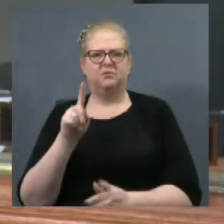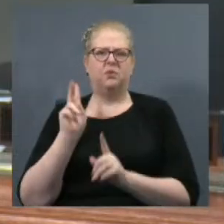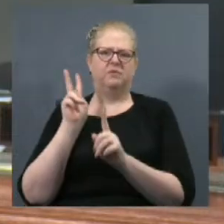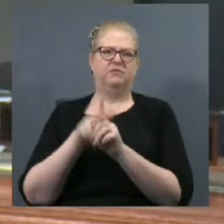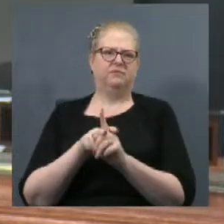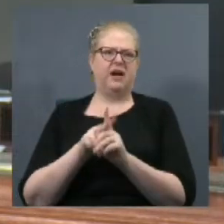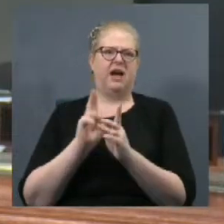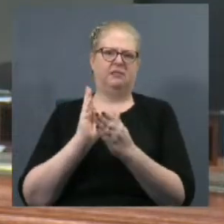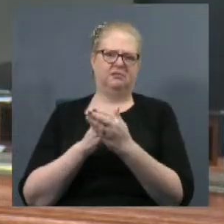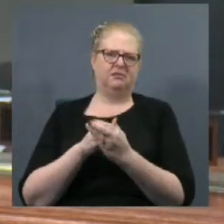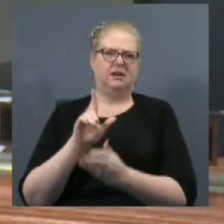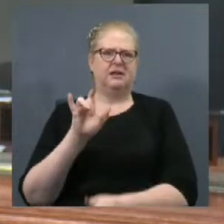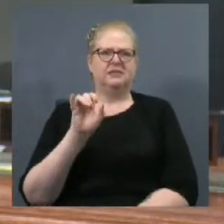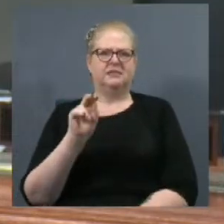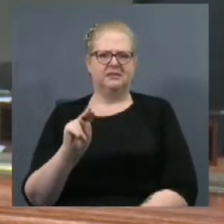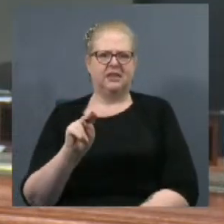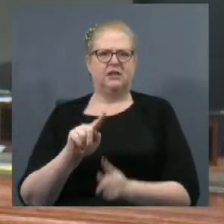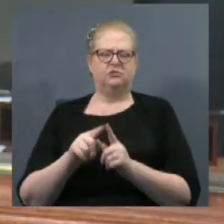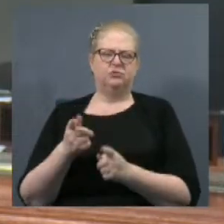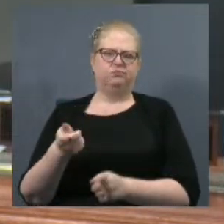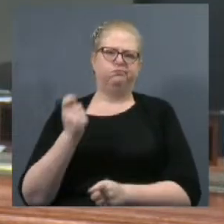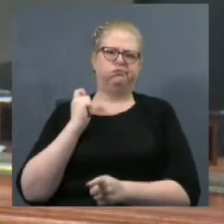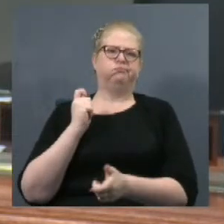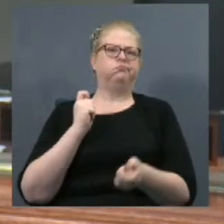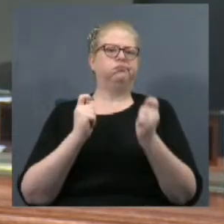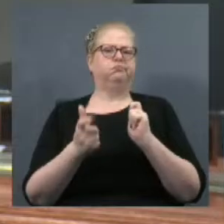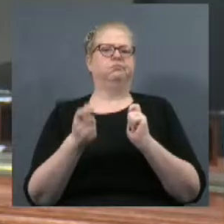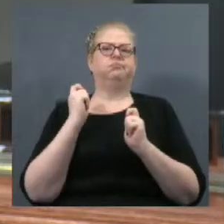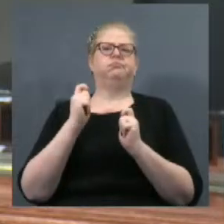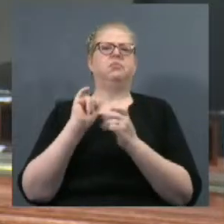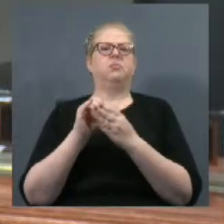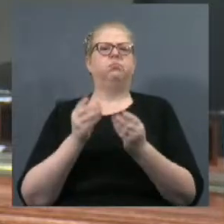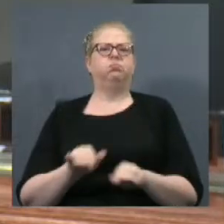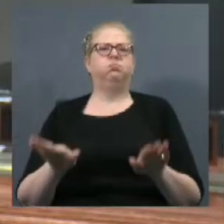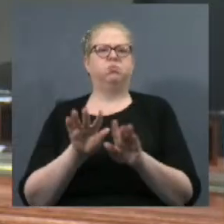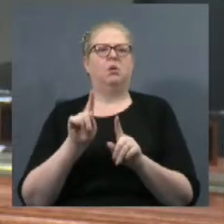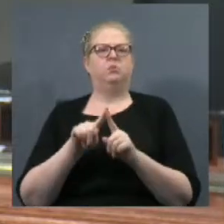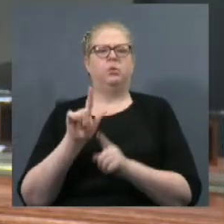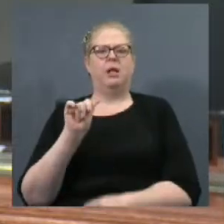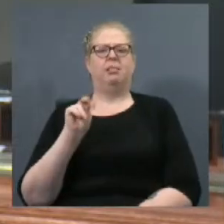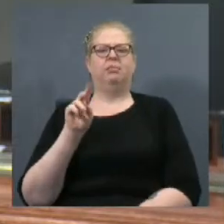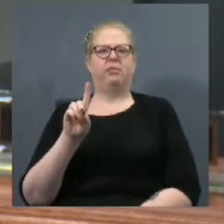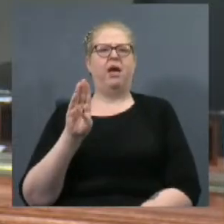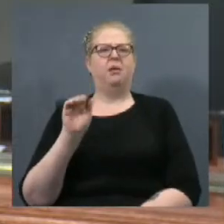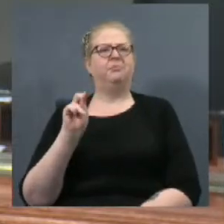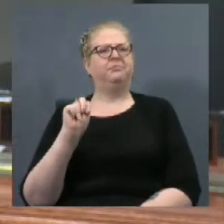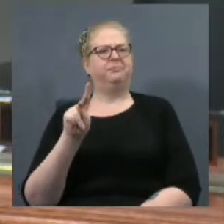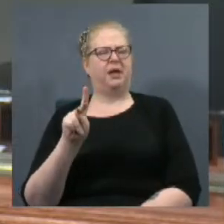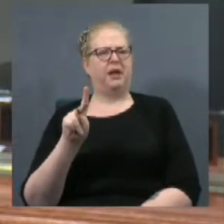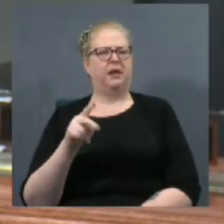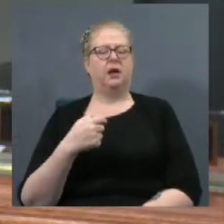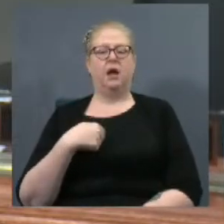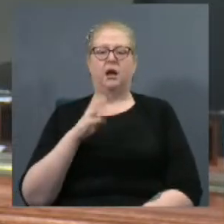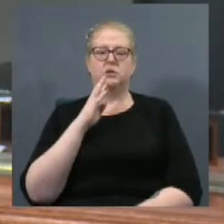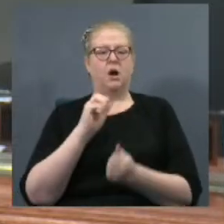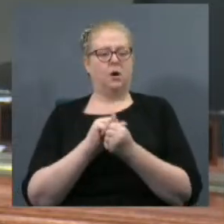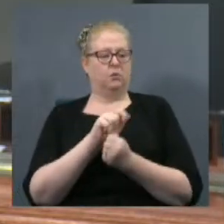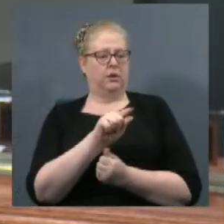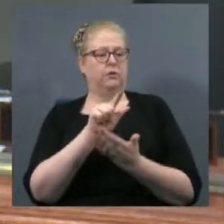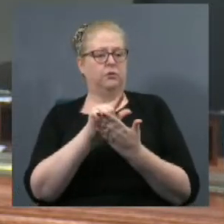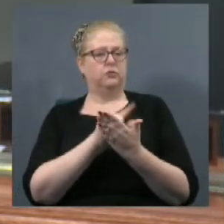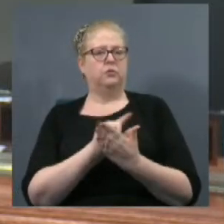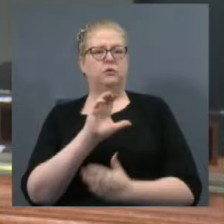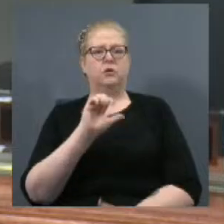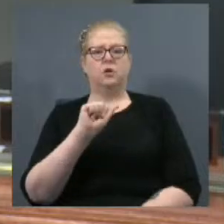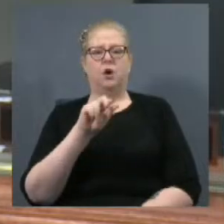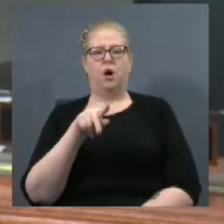these properties into the land bank. When I talked to Mr. Carpenter, is that we do not have the funds